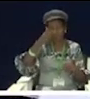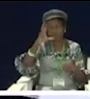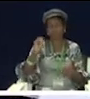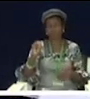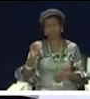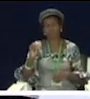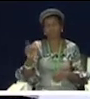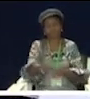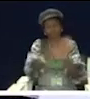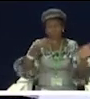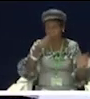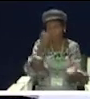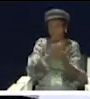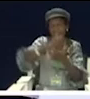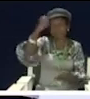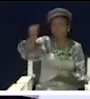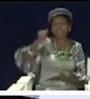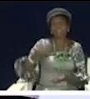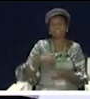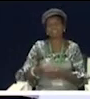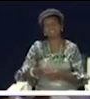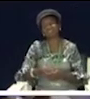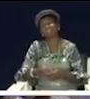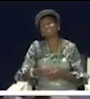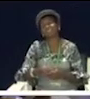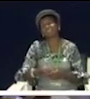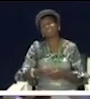You didn't say amen now.